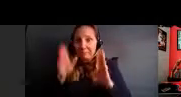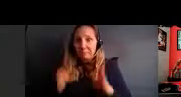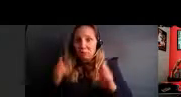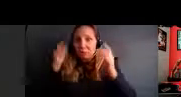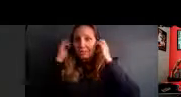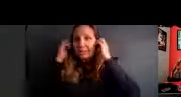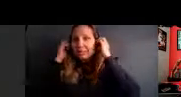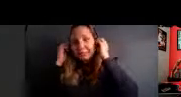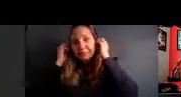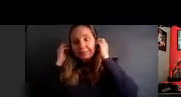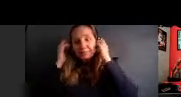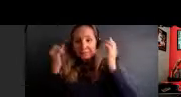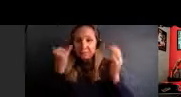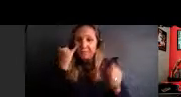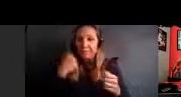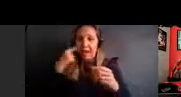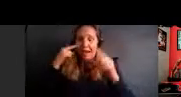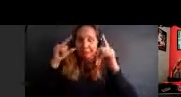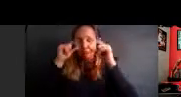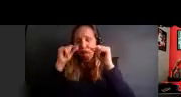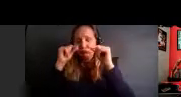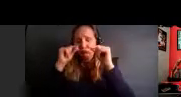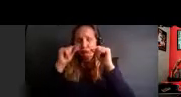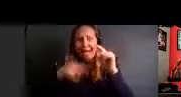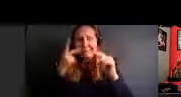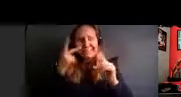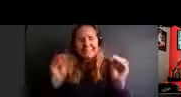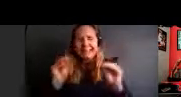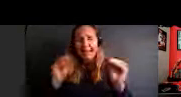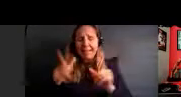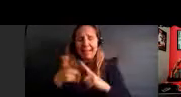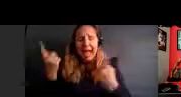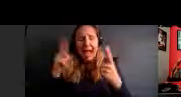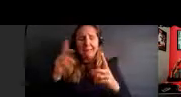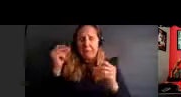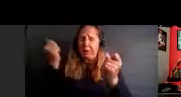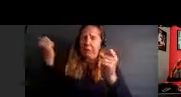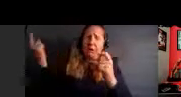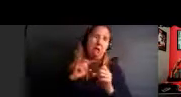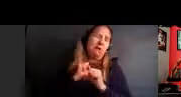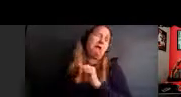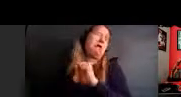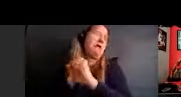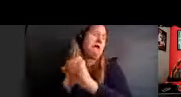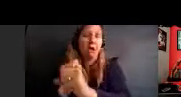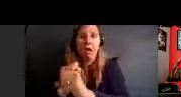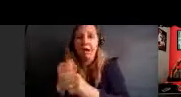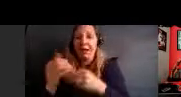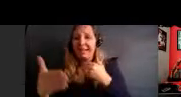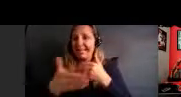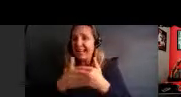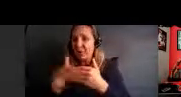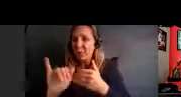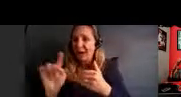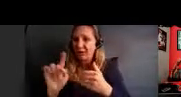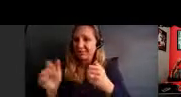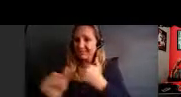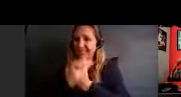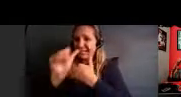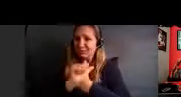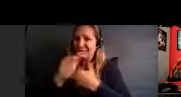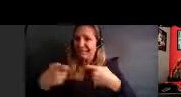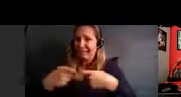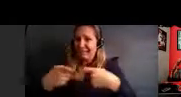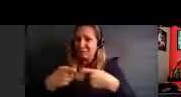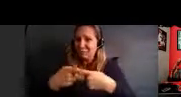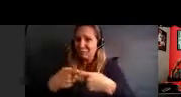you're blind, you can't see anything, and now you're being pulled towards where you know electricity is. So rightfully so, this person was